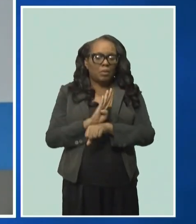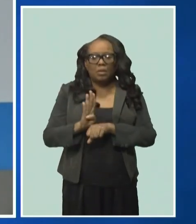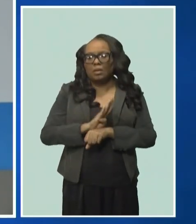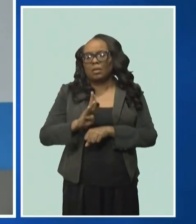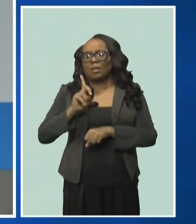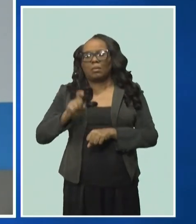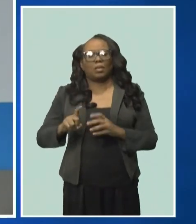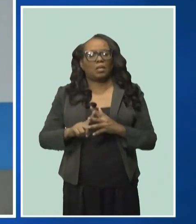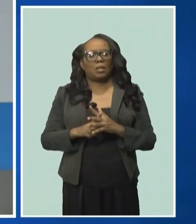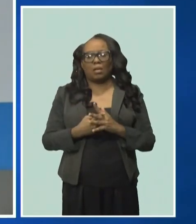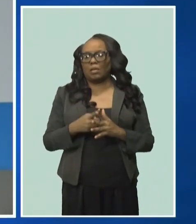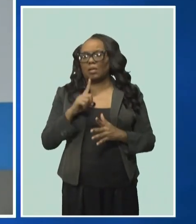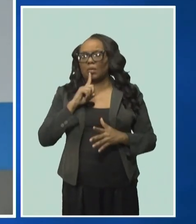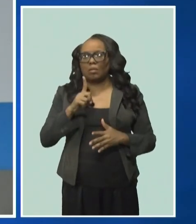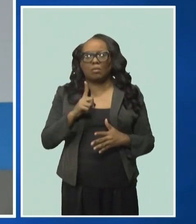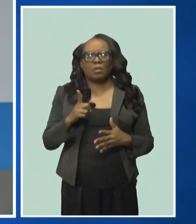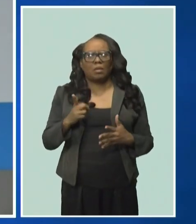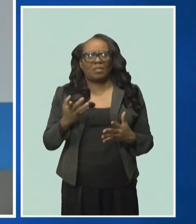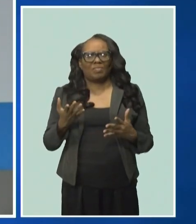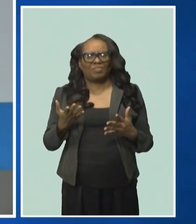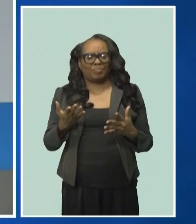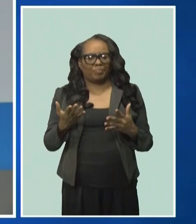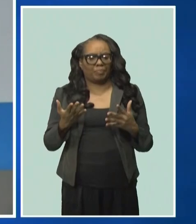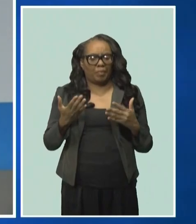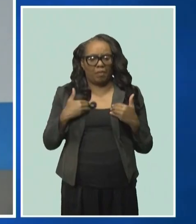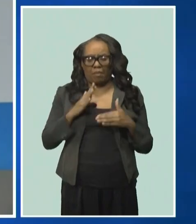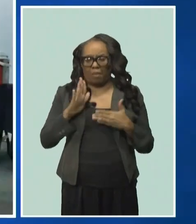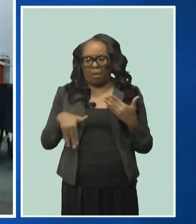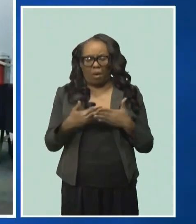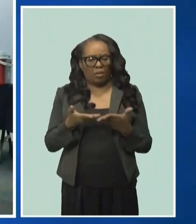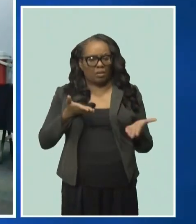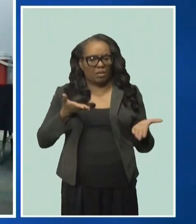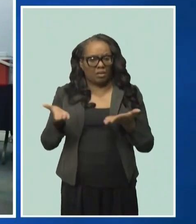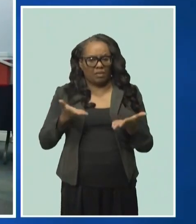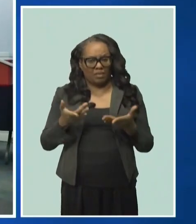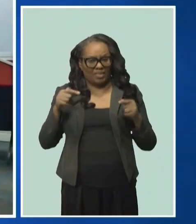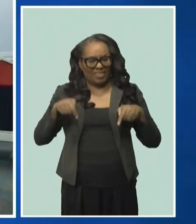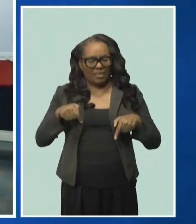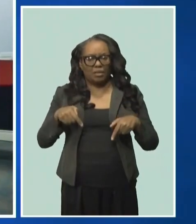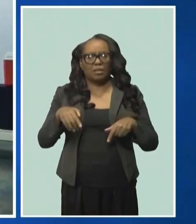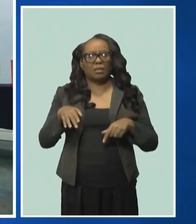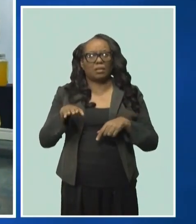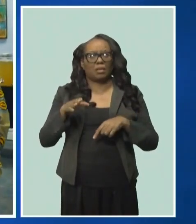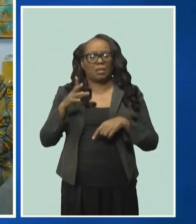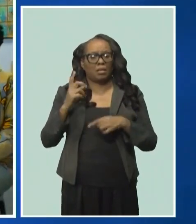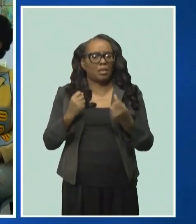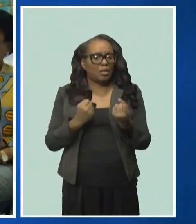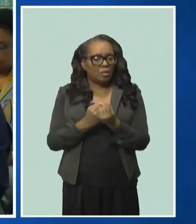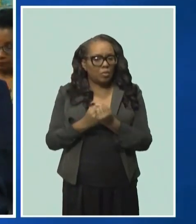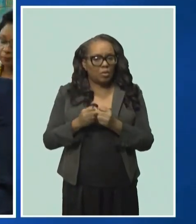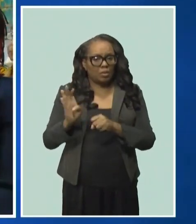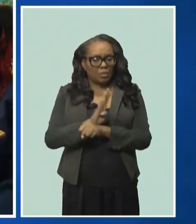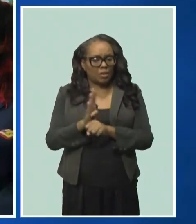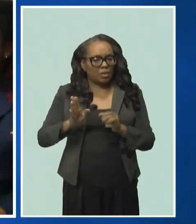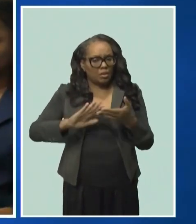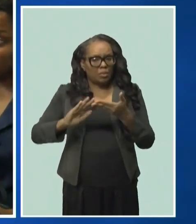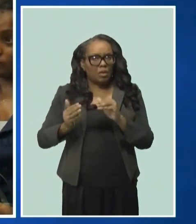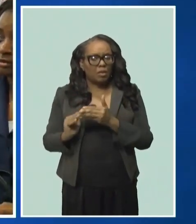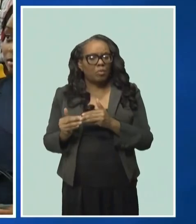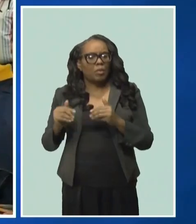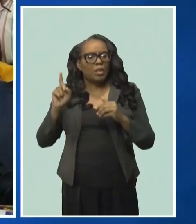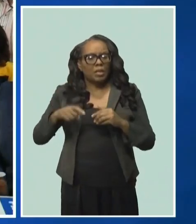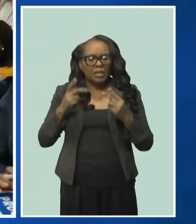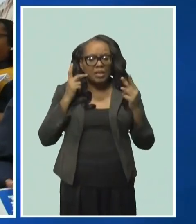must begin to treat an amalgamation of all the services in this country that support the business community. And how